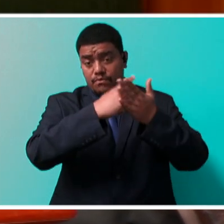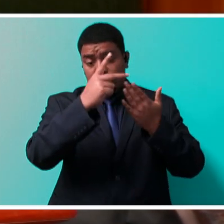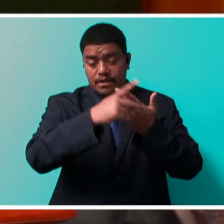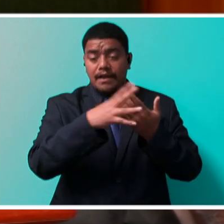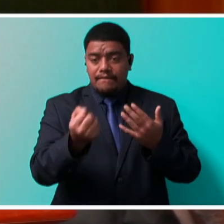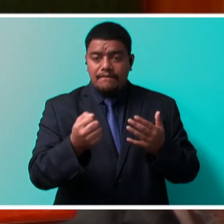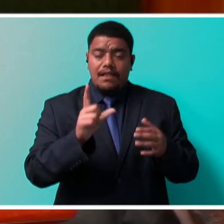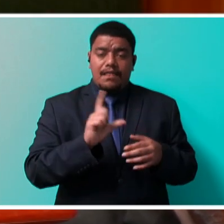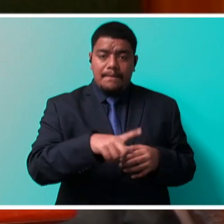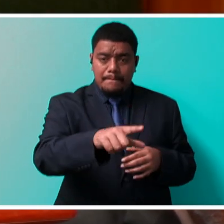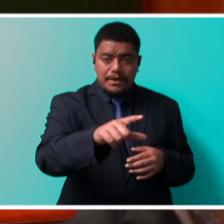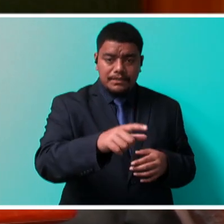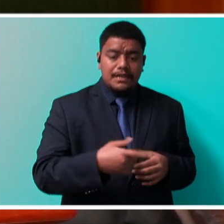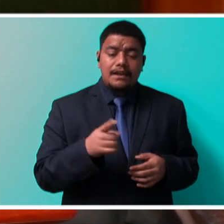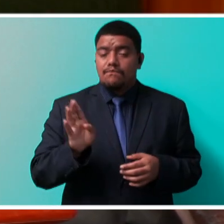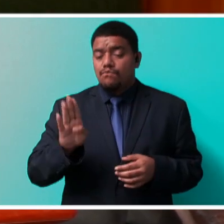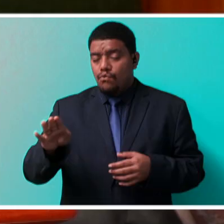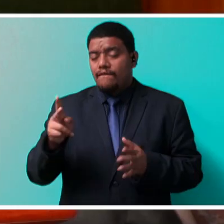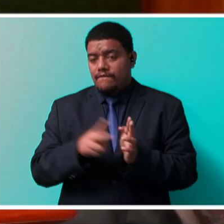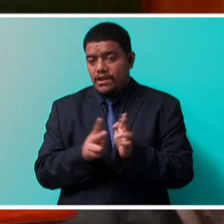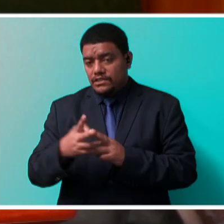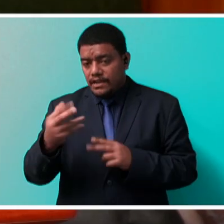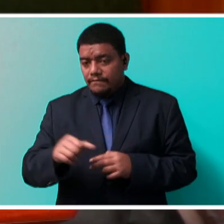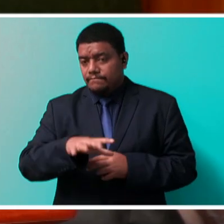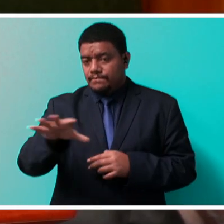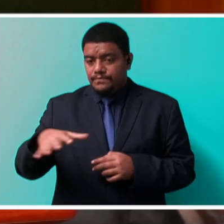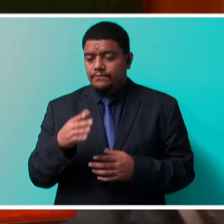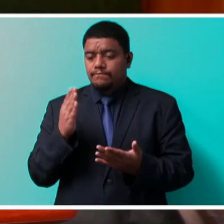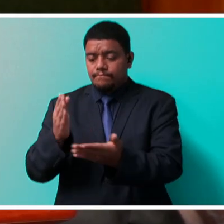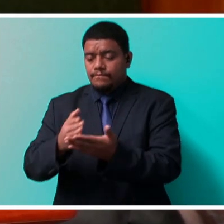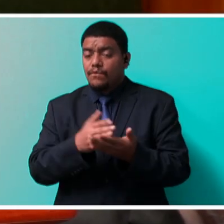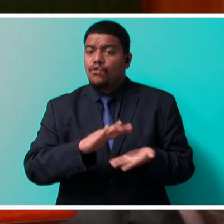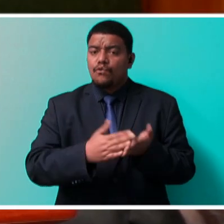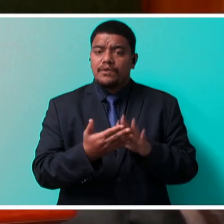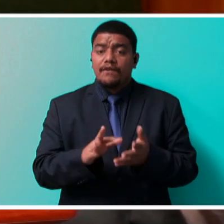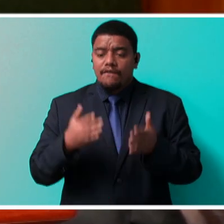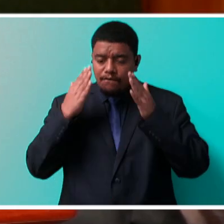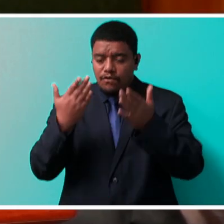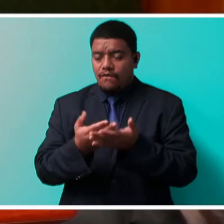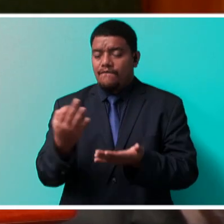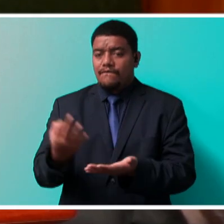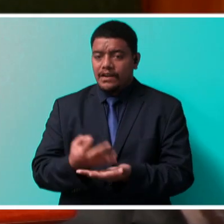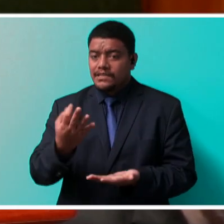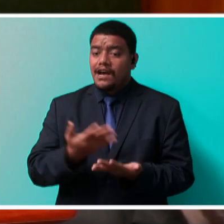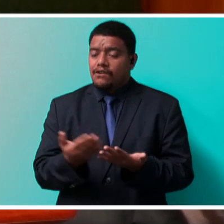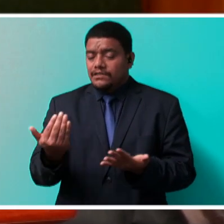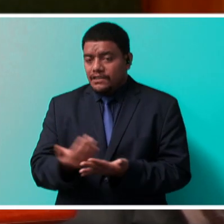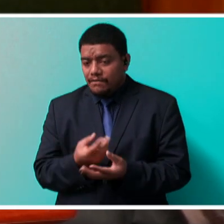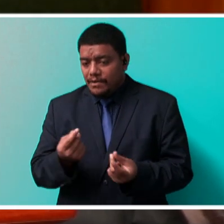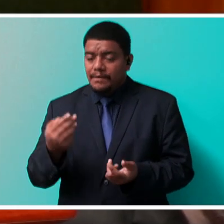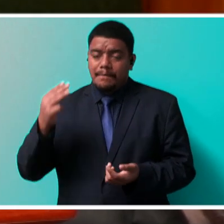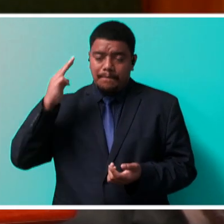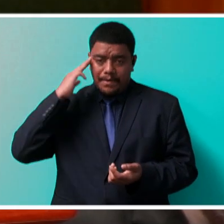Lambasa and Nevingiri village in Bua engaged both urban and remote communities focusing on financial literacy, mental health,